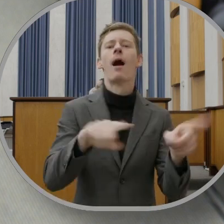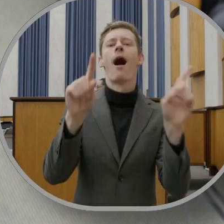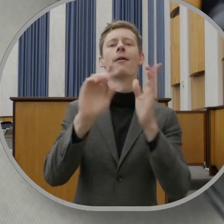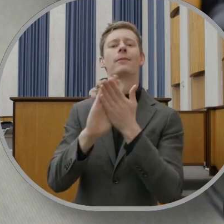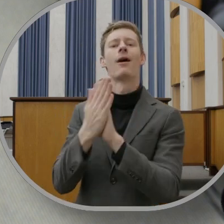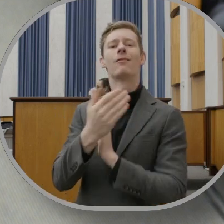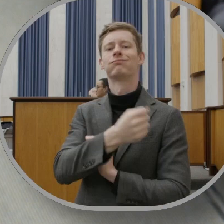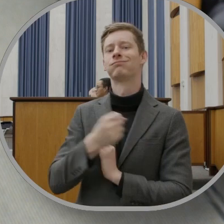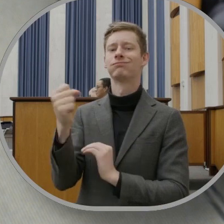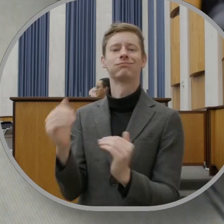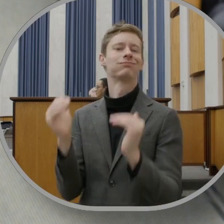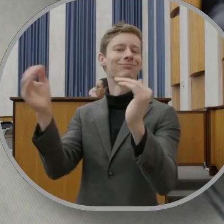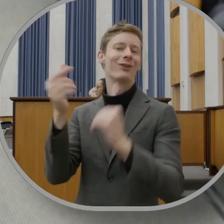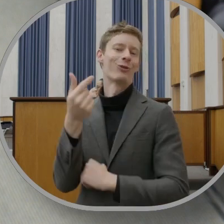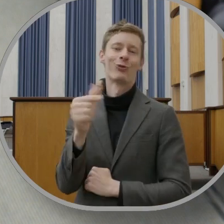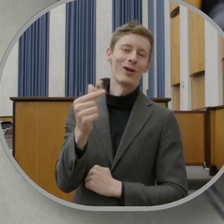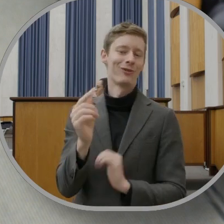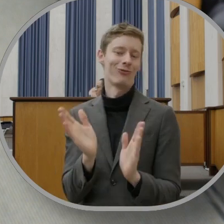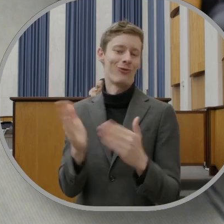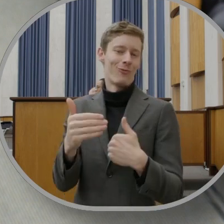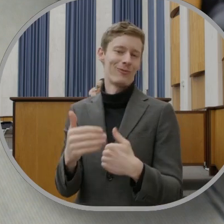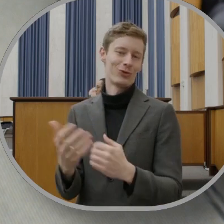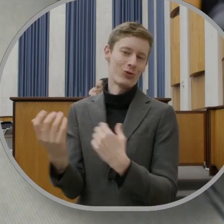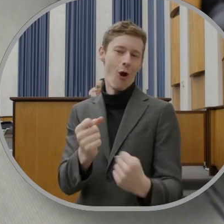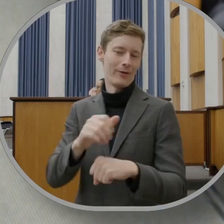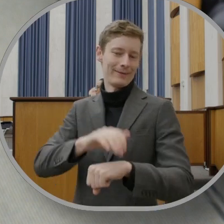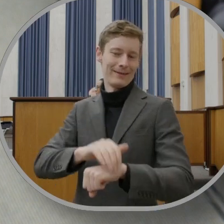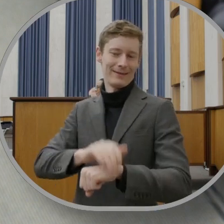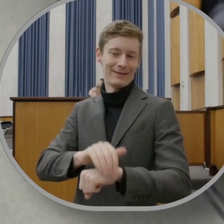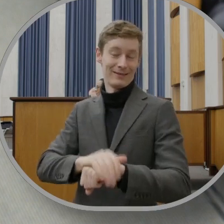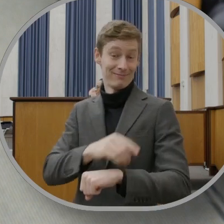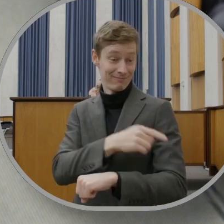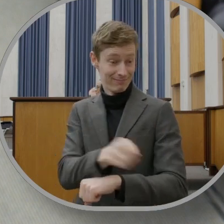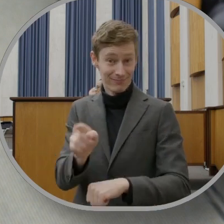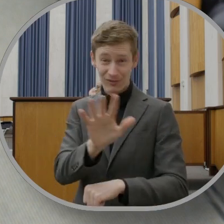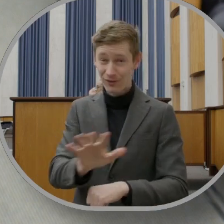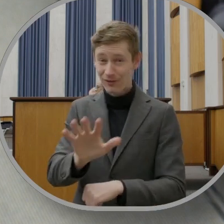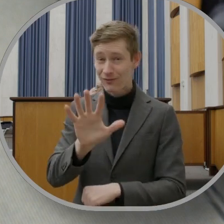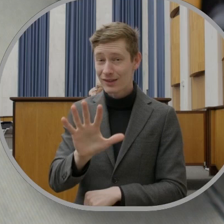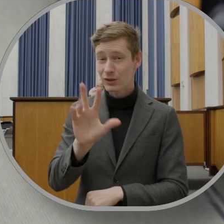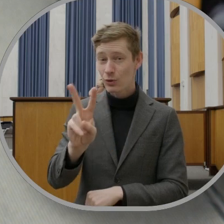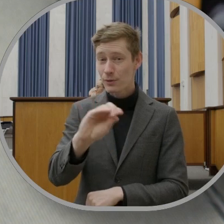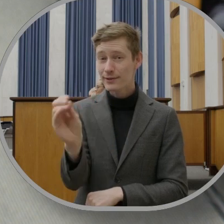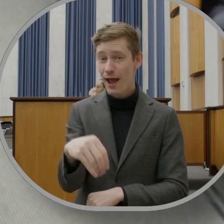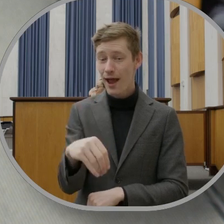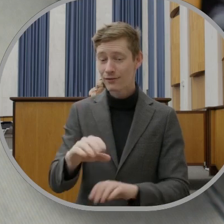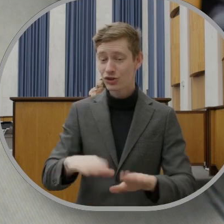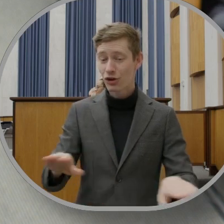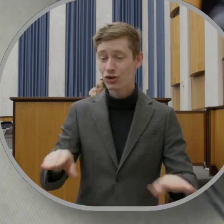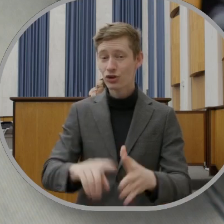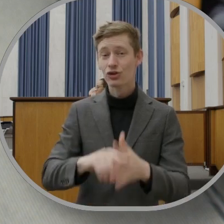Richmond kids are not so different from me. Approximately 52% of children beginning